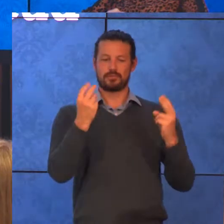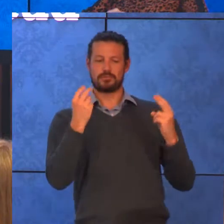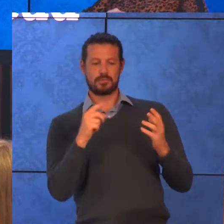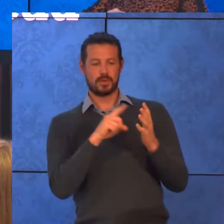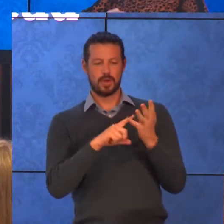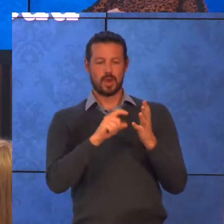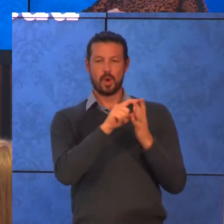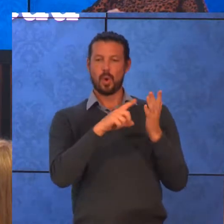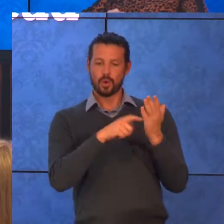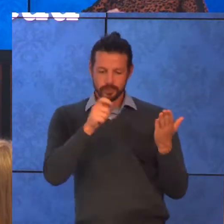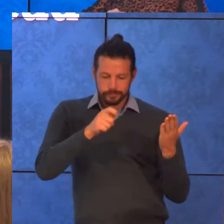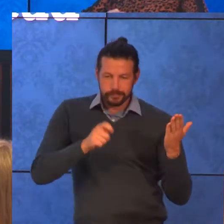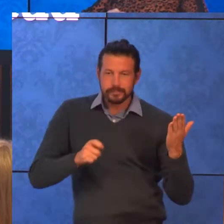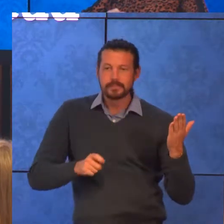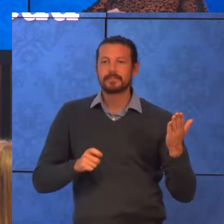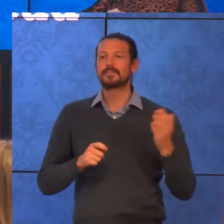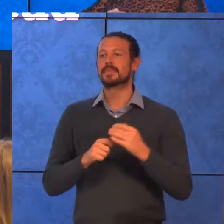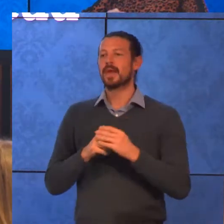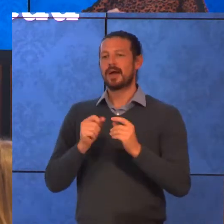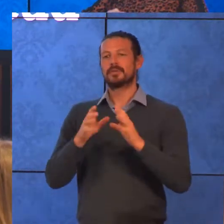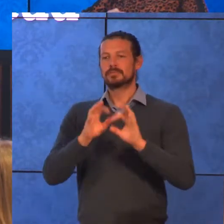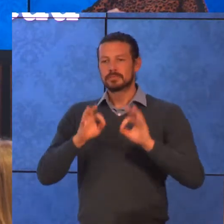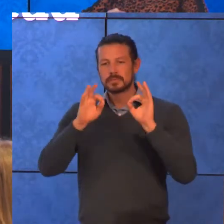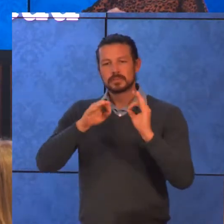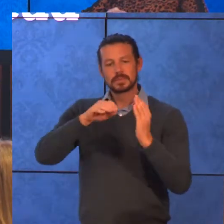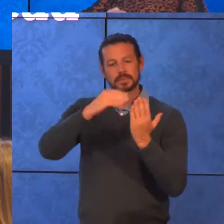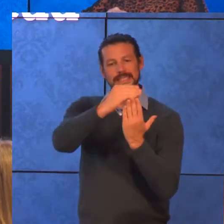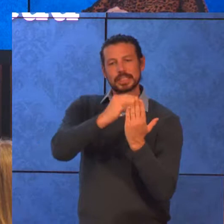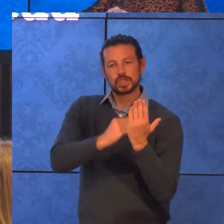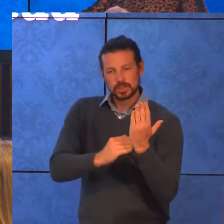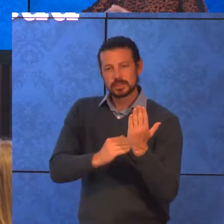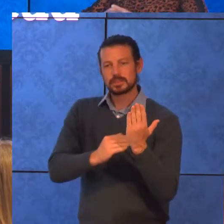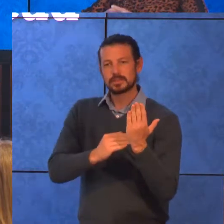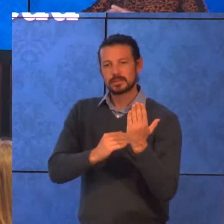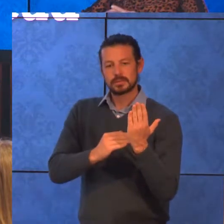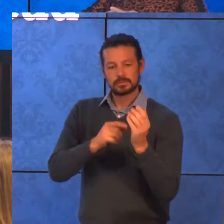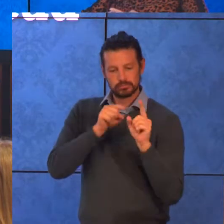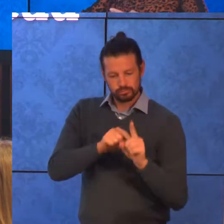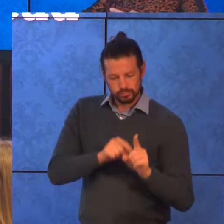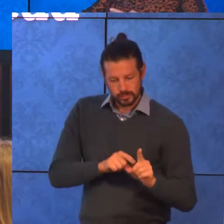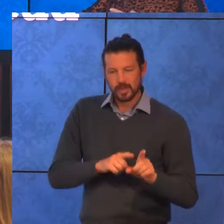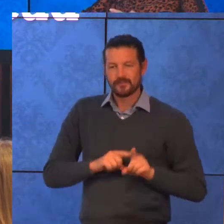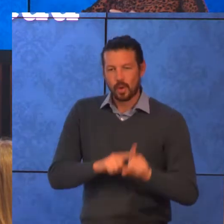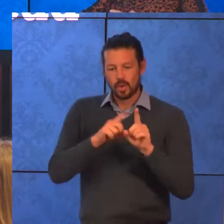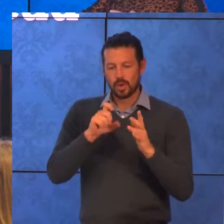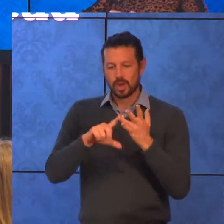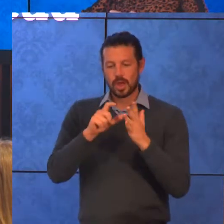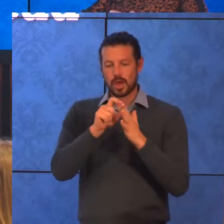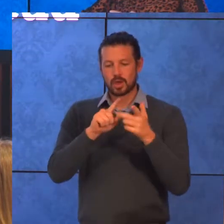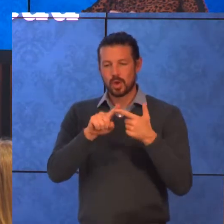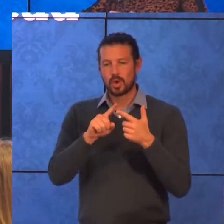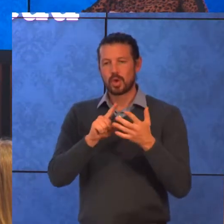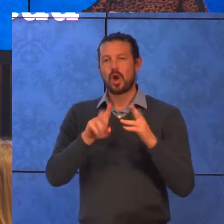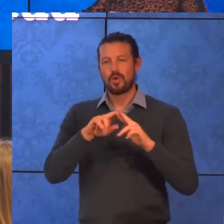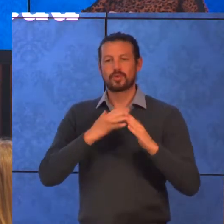process. You have conditions of registration which require you to comply with the Code of Conduct, to do a whole range of